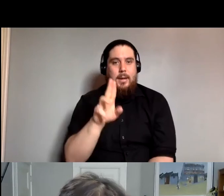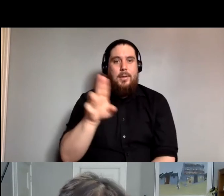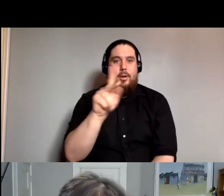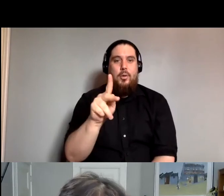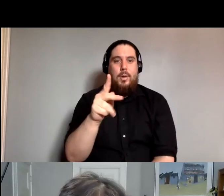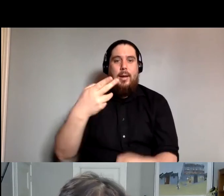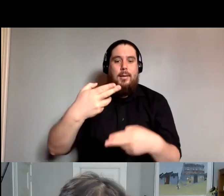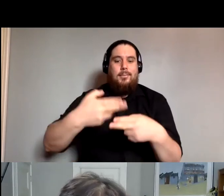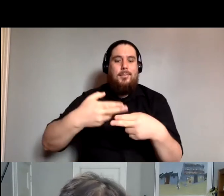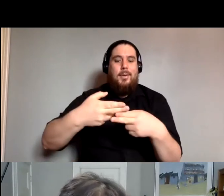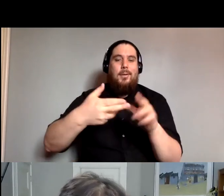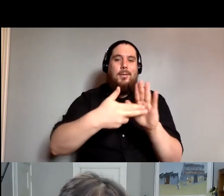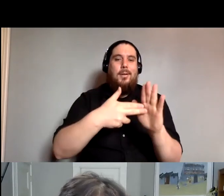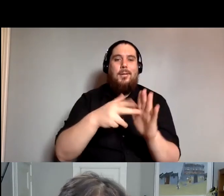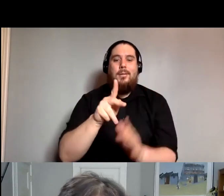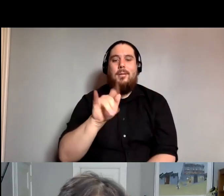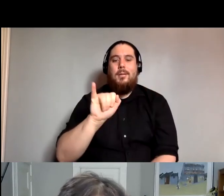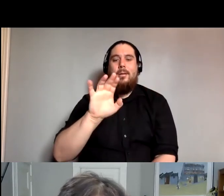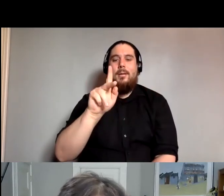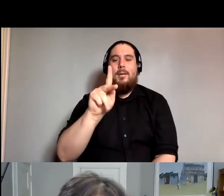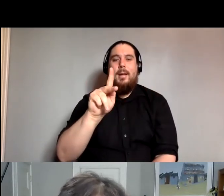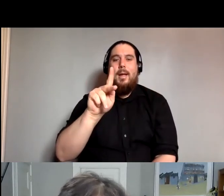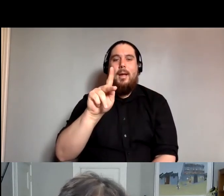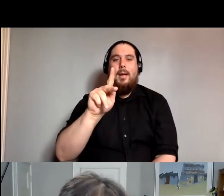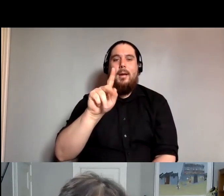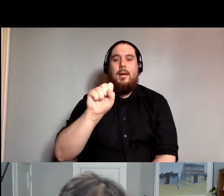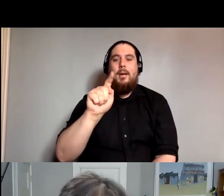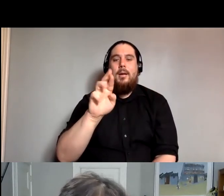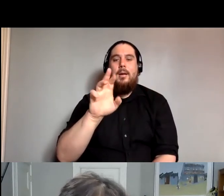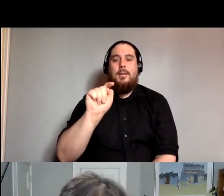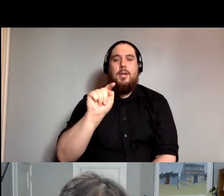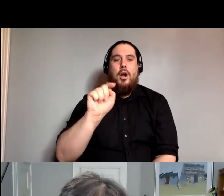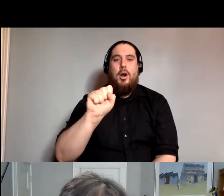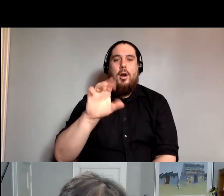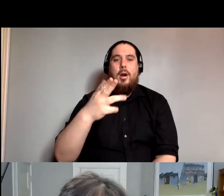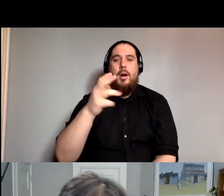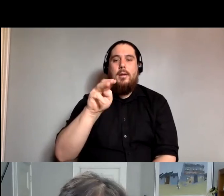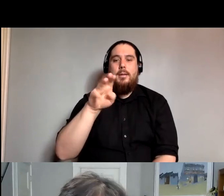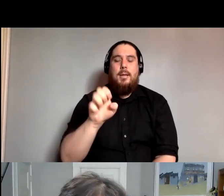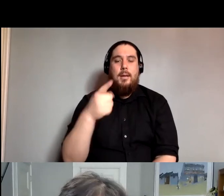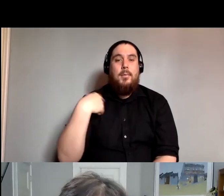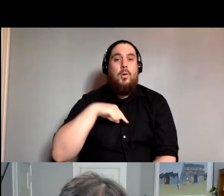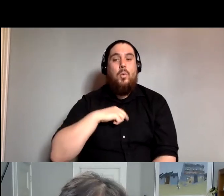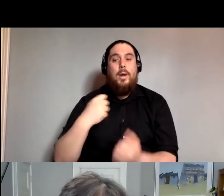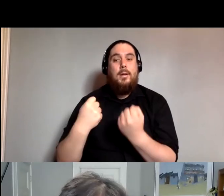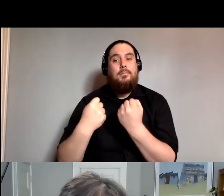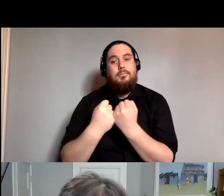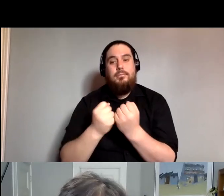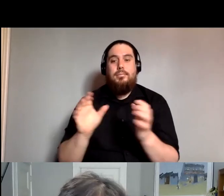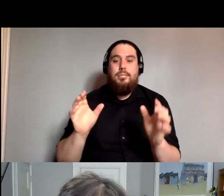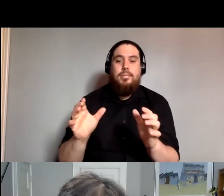Kickstart scheme, where we're supporting neurodivergent candidates to come in and work with